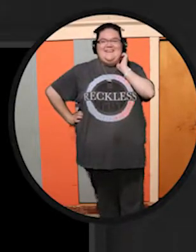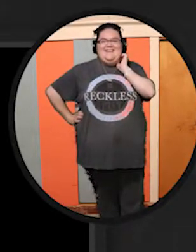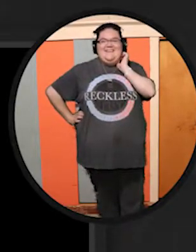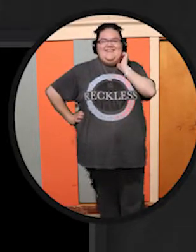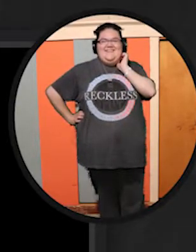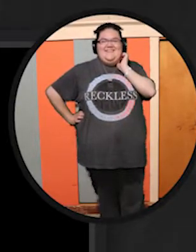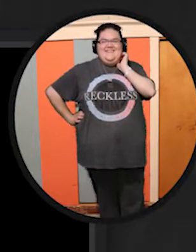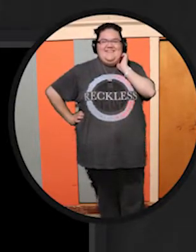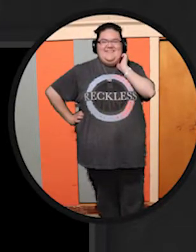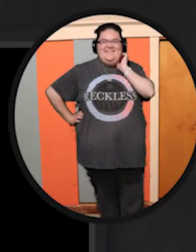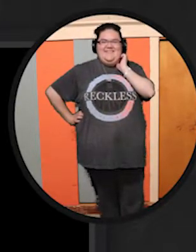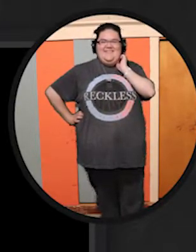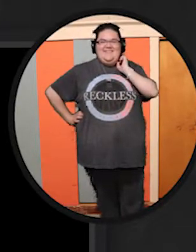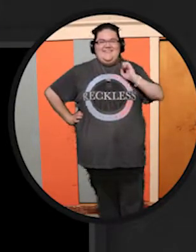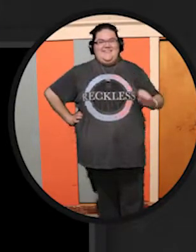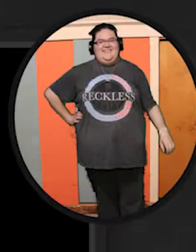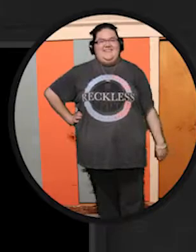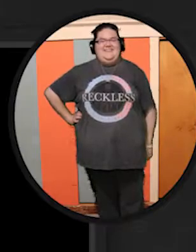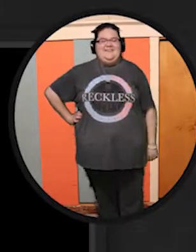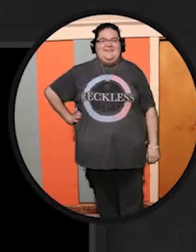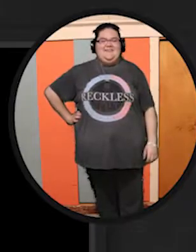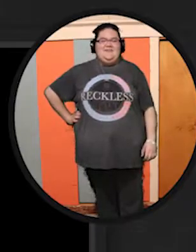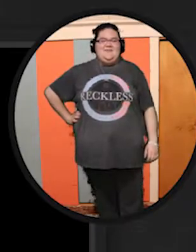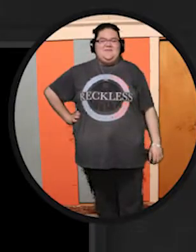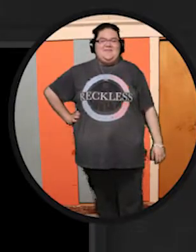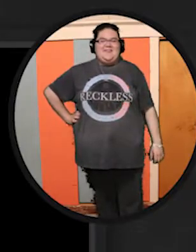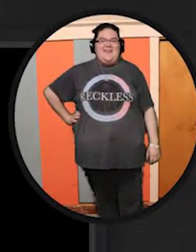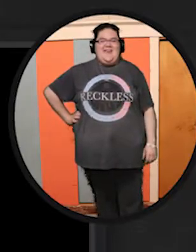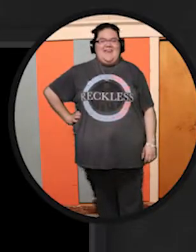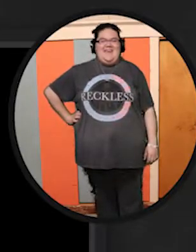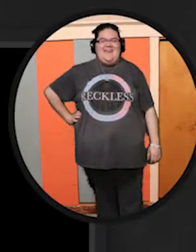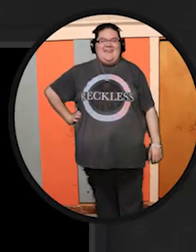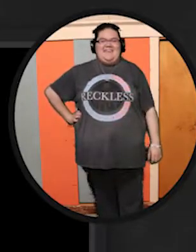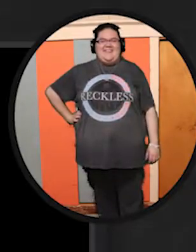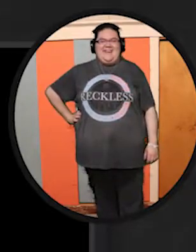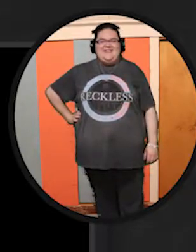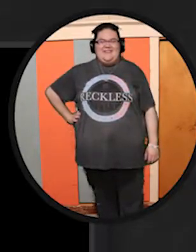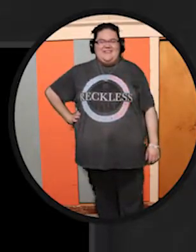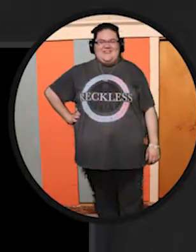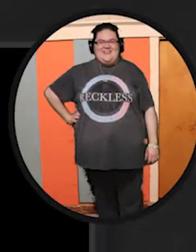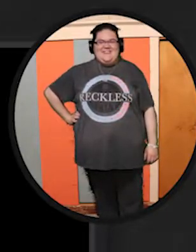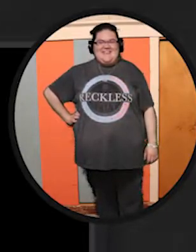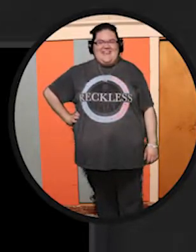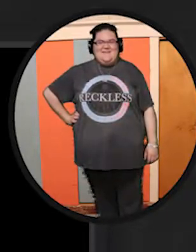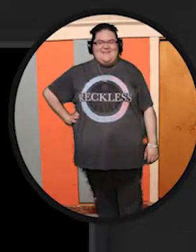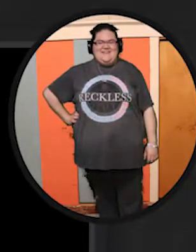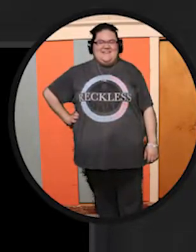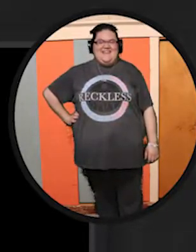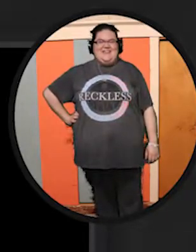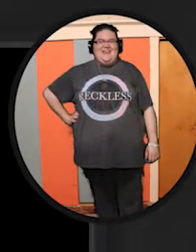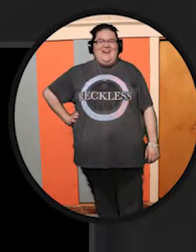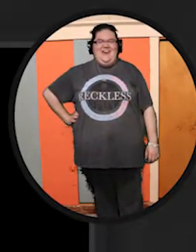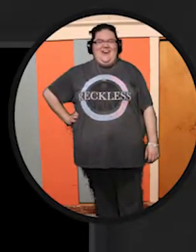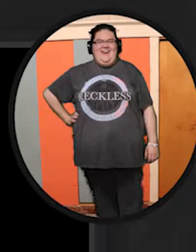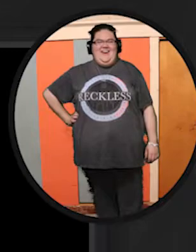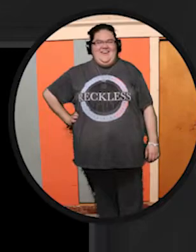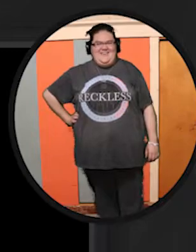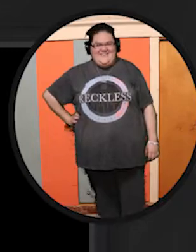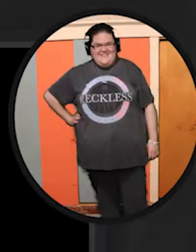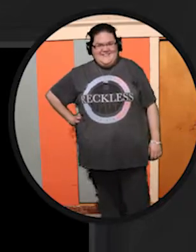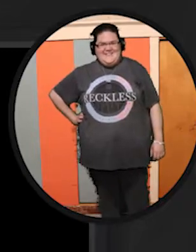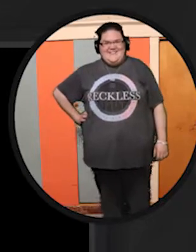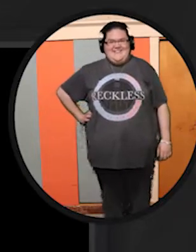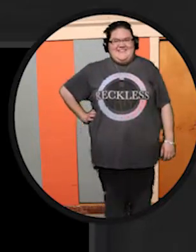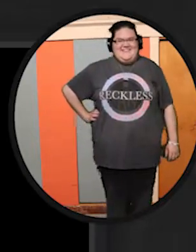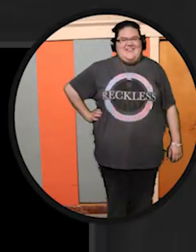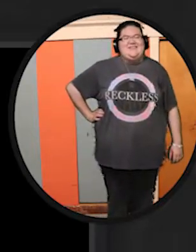waiting. Damn. All right, more nuts in his mouth. You still got nothing. Hey, the cat's on the turntable. Let's go. Hey,